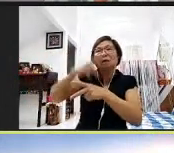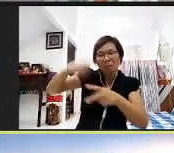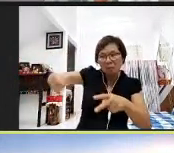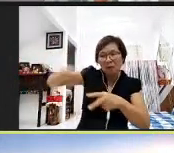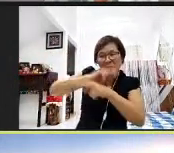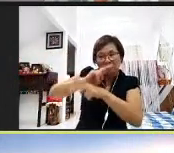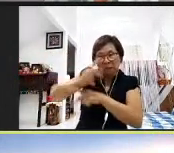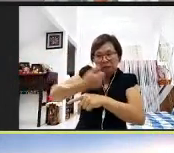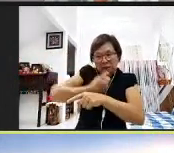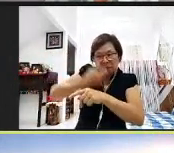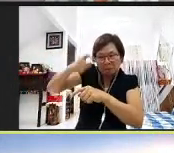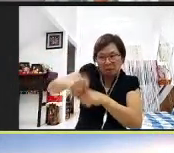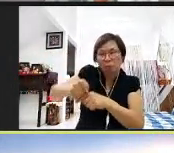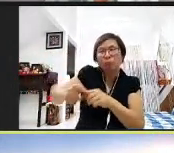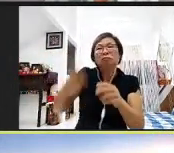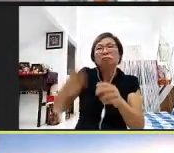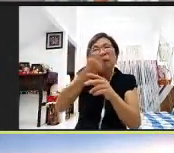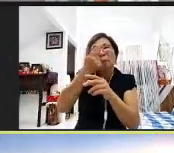infections.